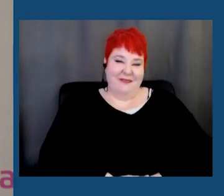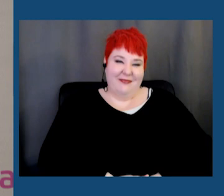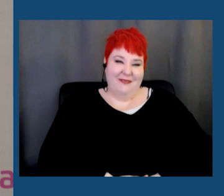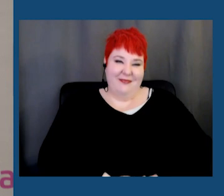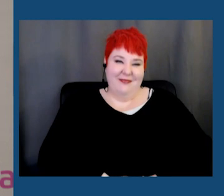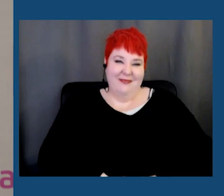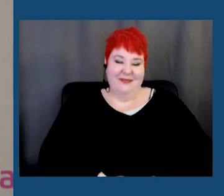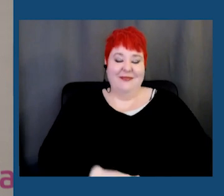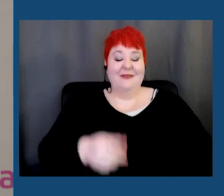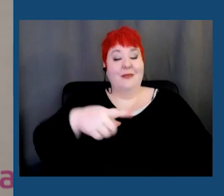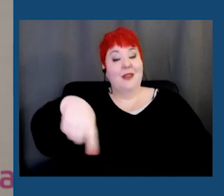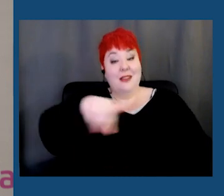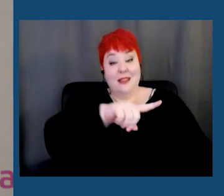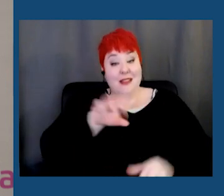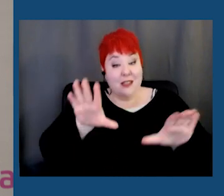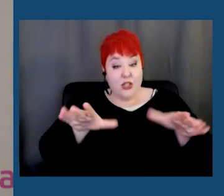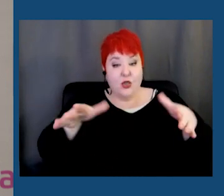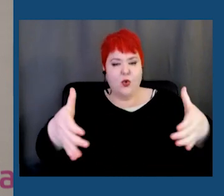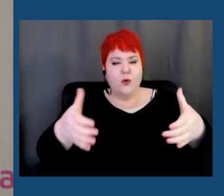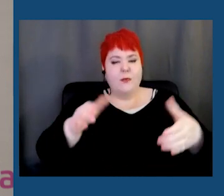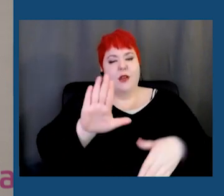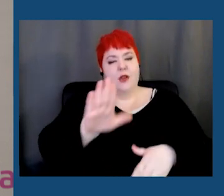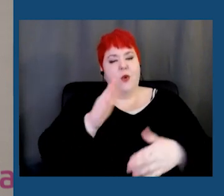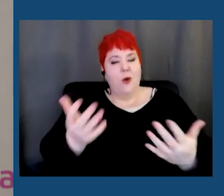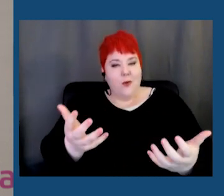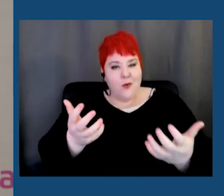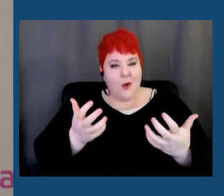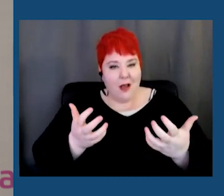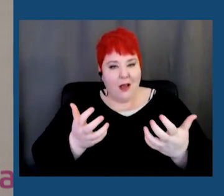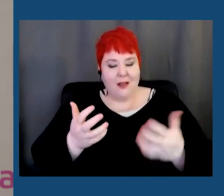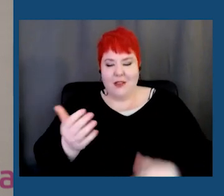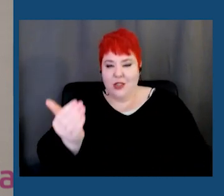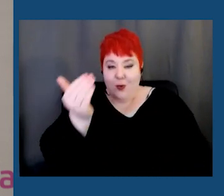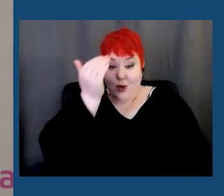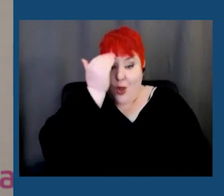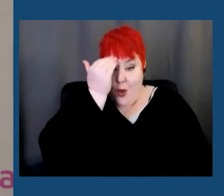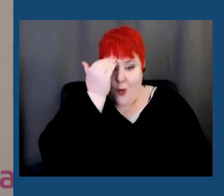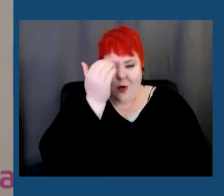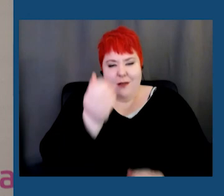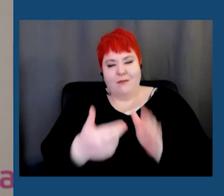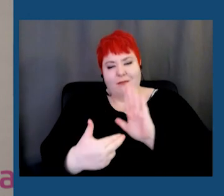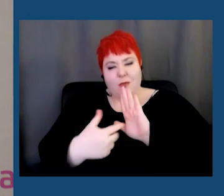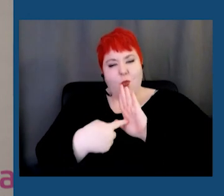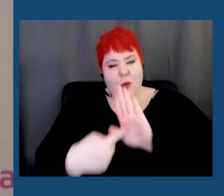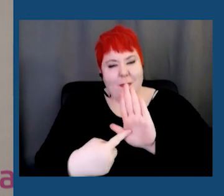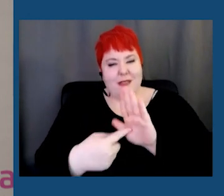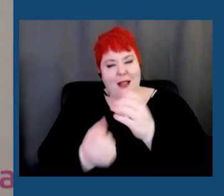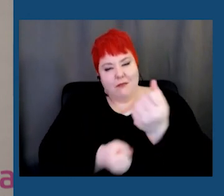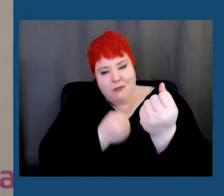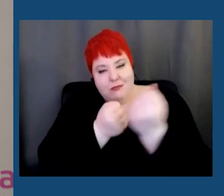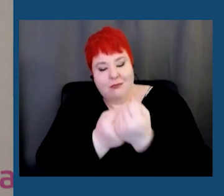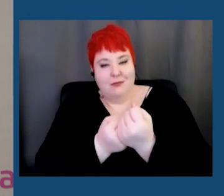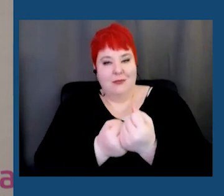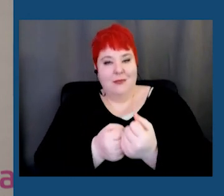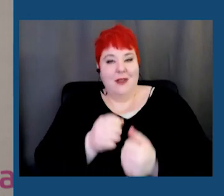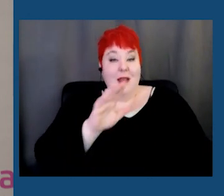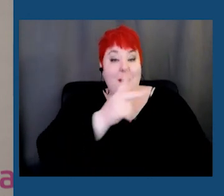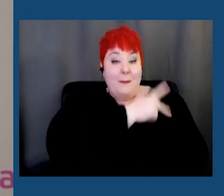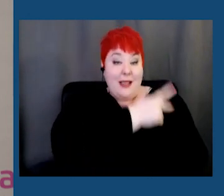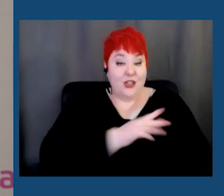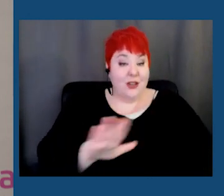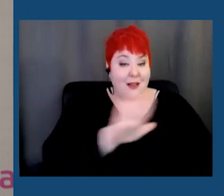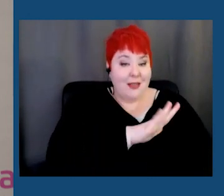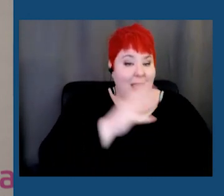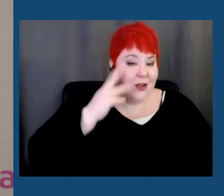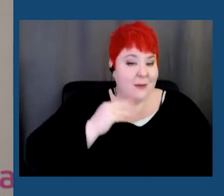This group's desire to know and represent abortion patient stories is powerful. Many people look